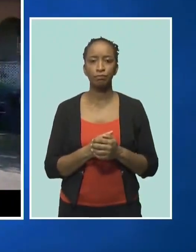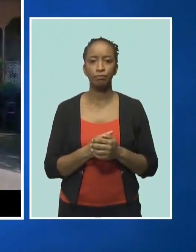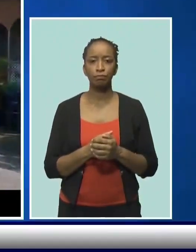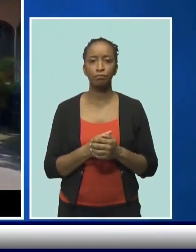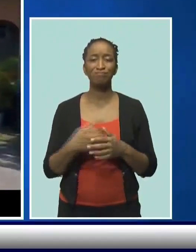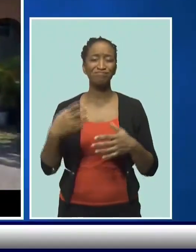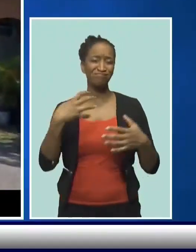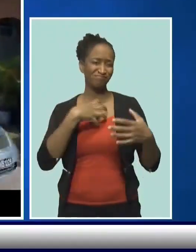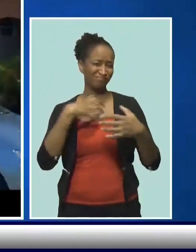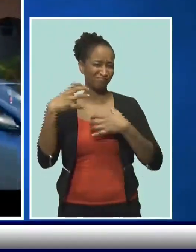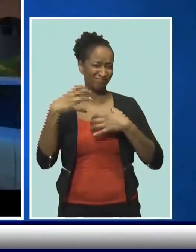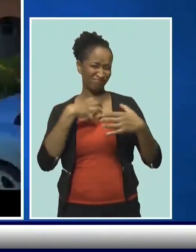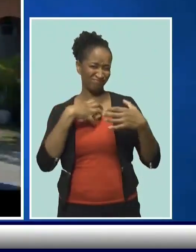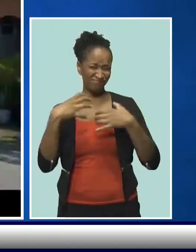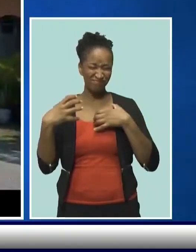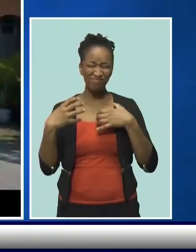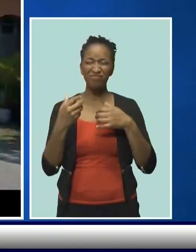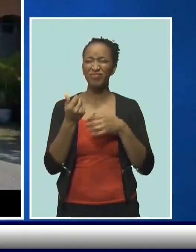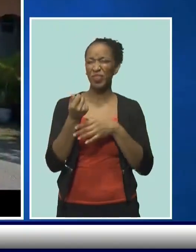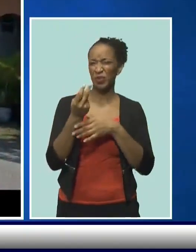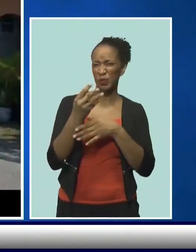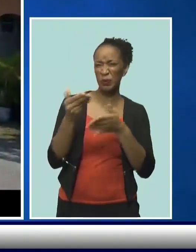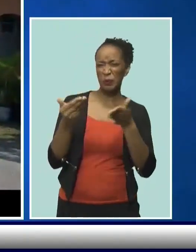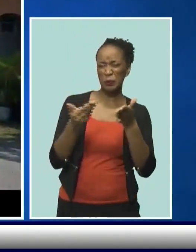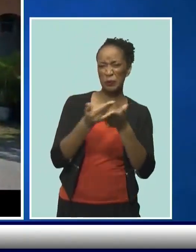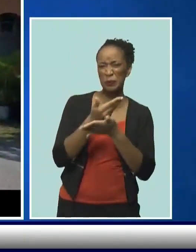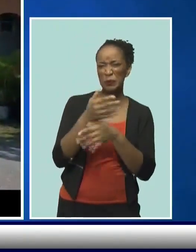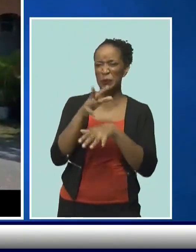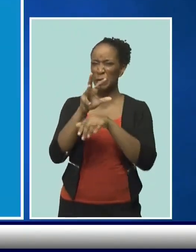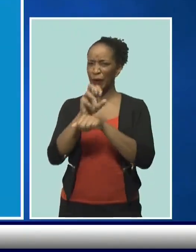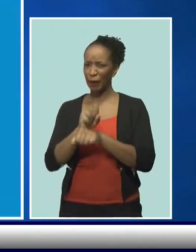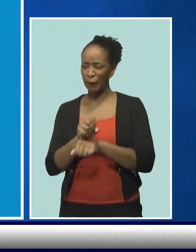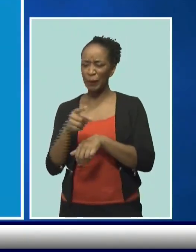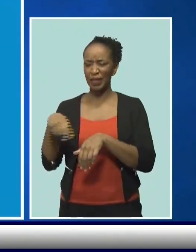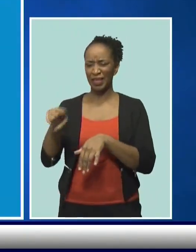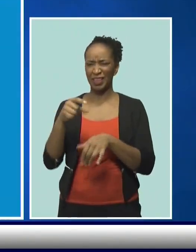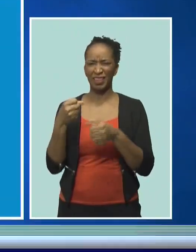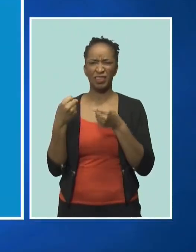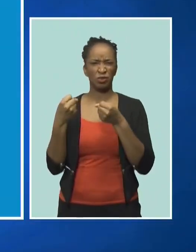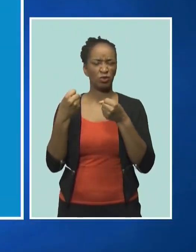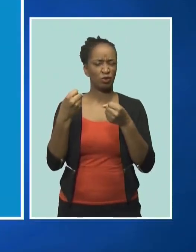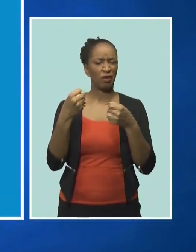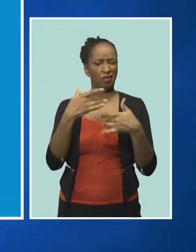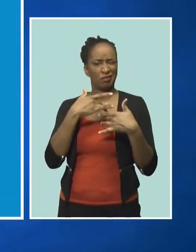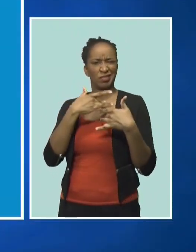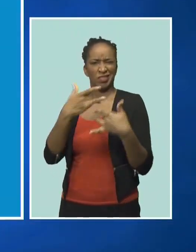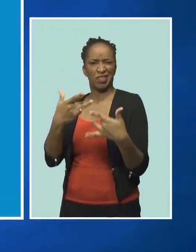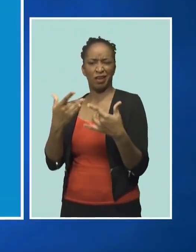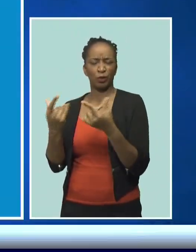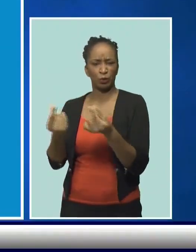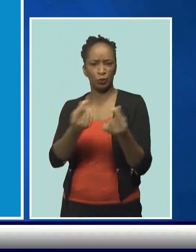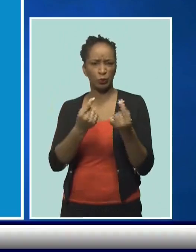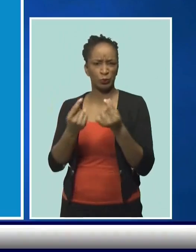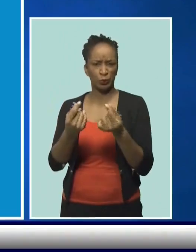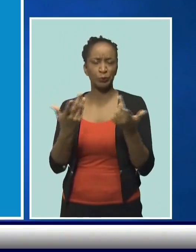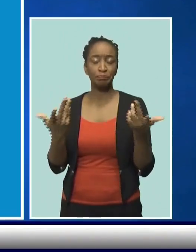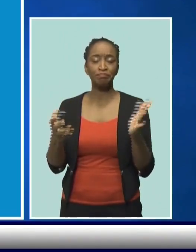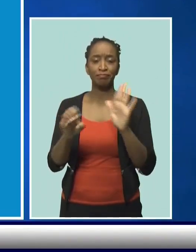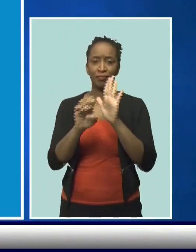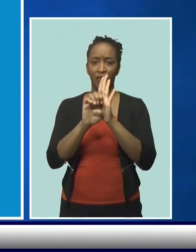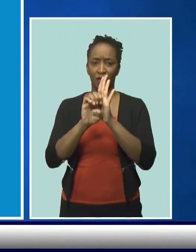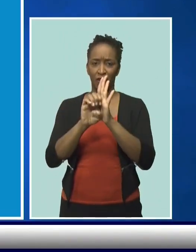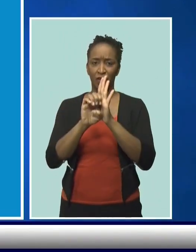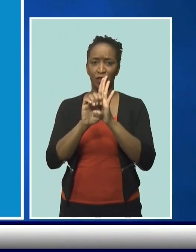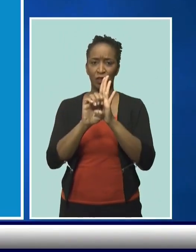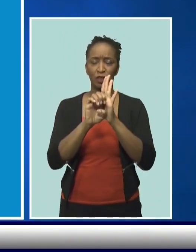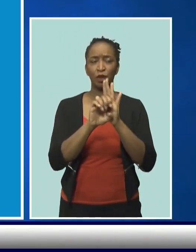bad habits being exhibited by drivers on the island's roads. We have this new thing now where when you get to a traffic light or you get to traffic, that